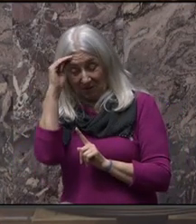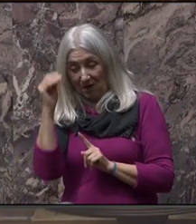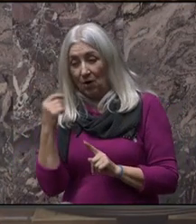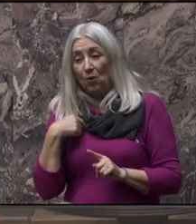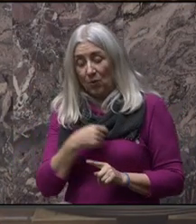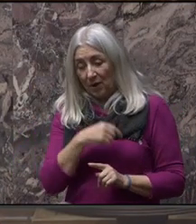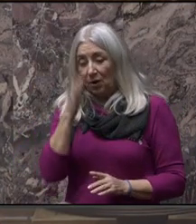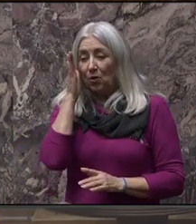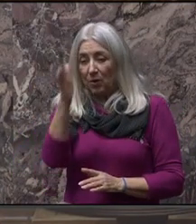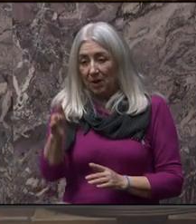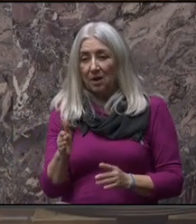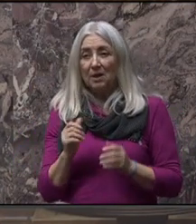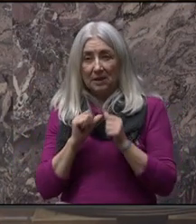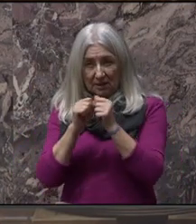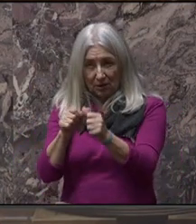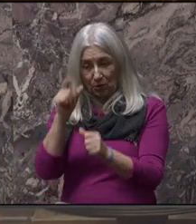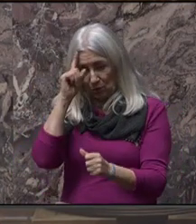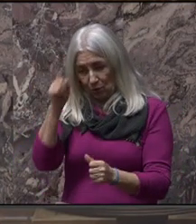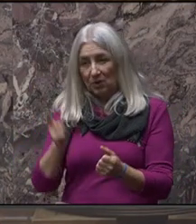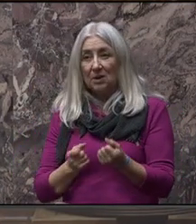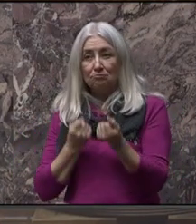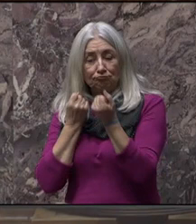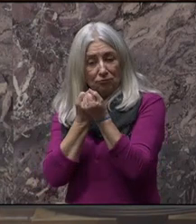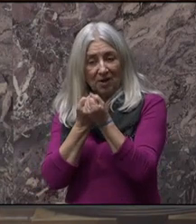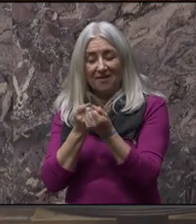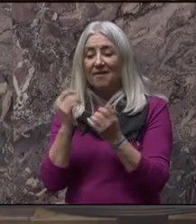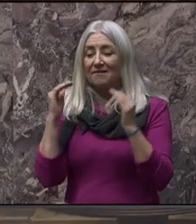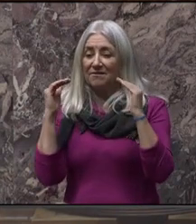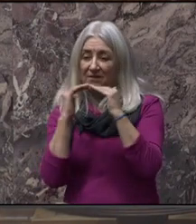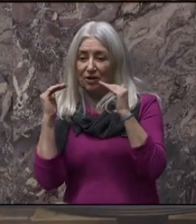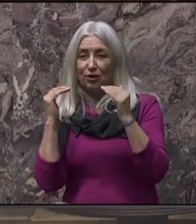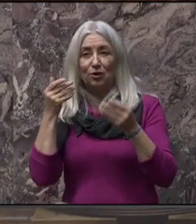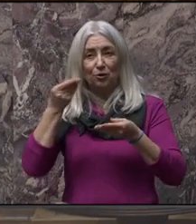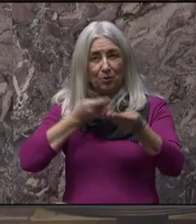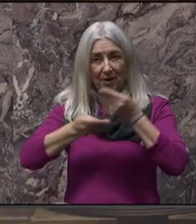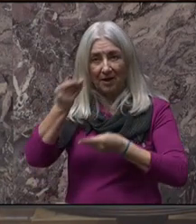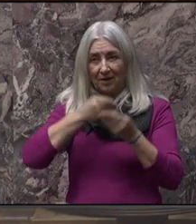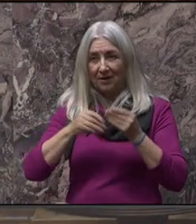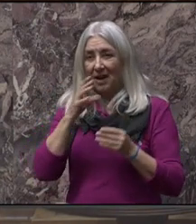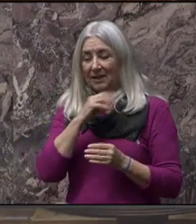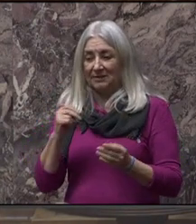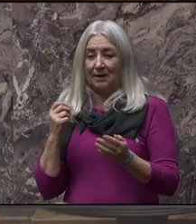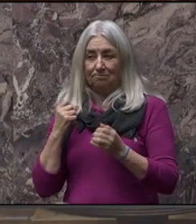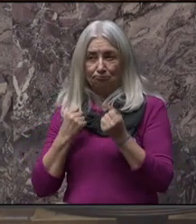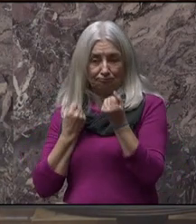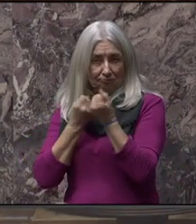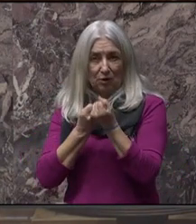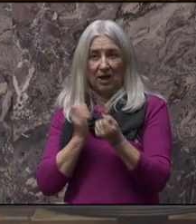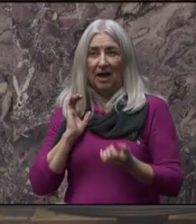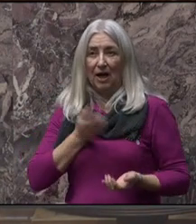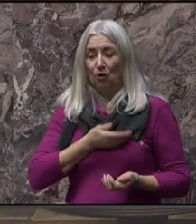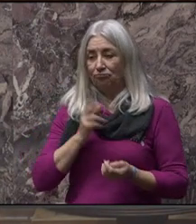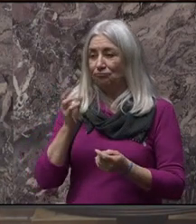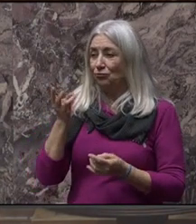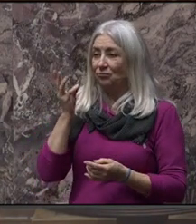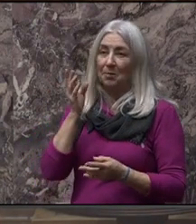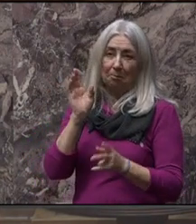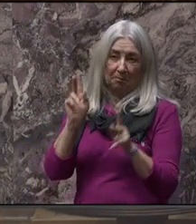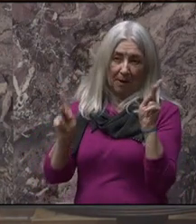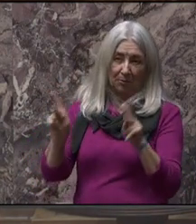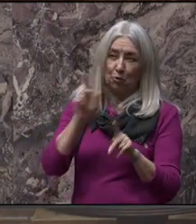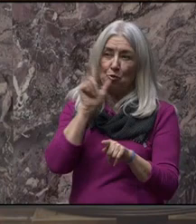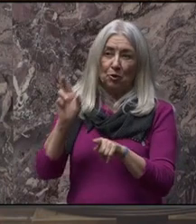will continue to stand up for fair trade, stand up for our consumers and workers in the wine